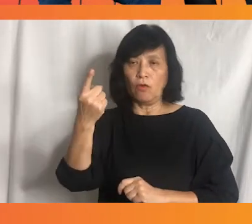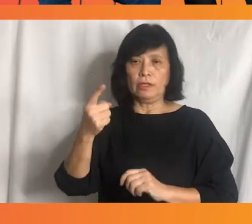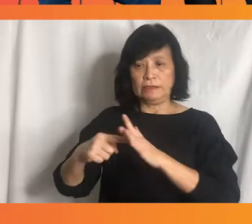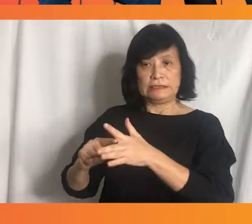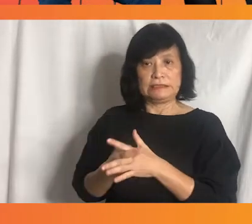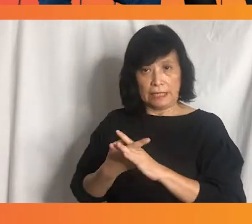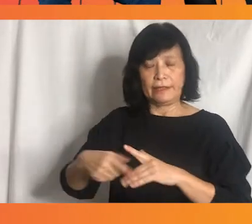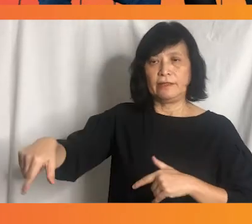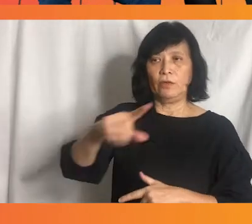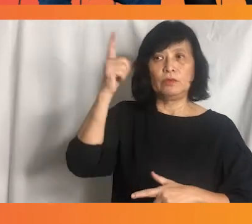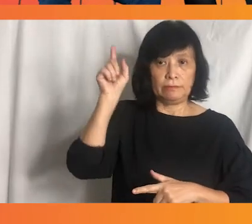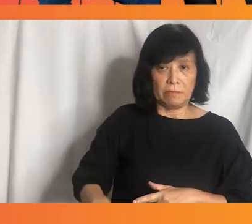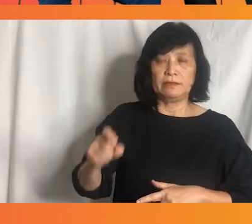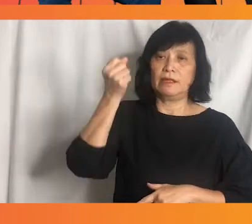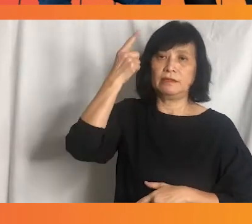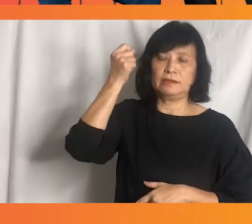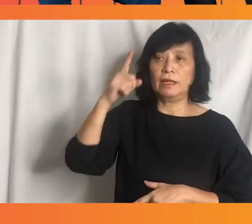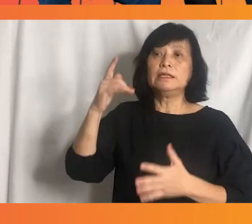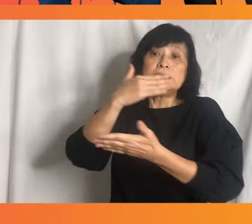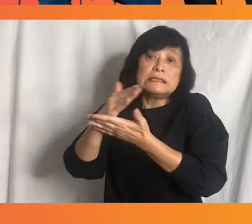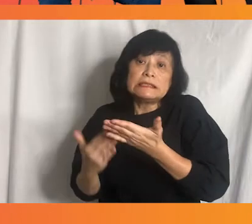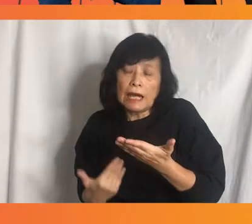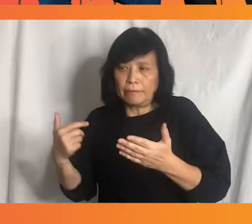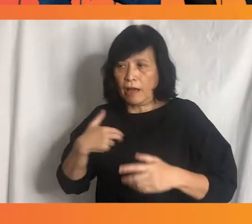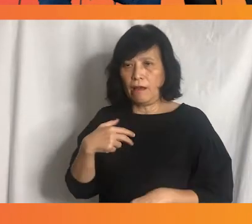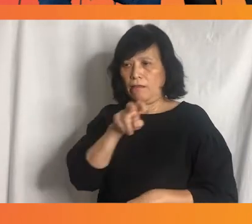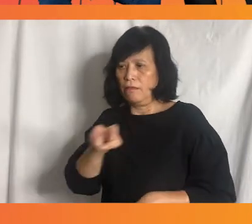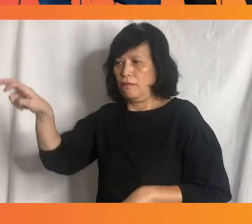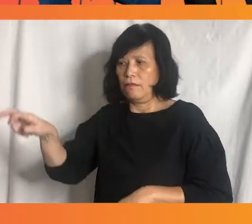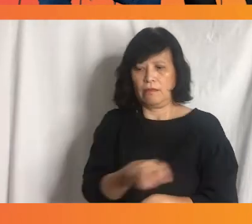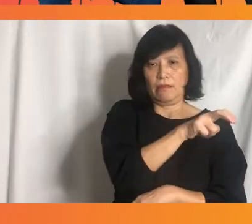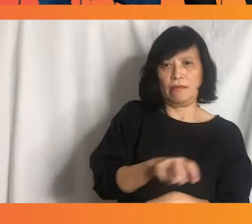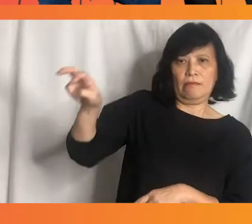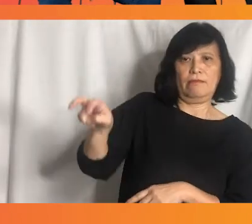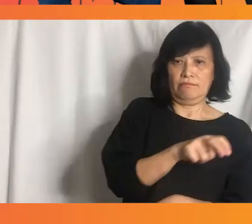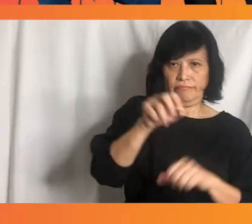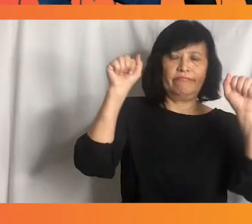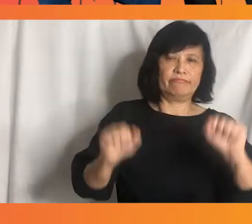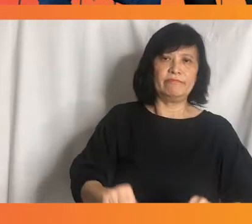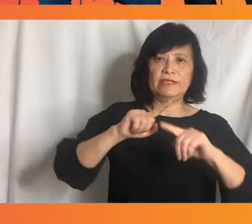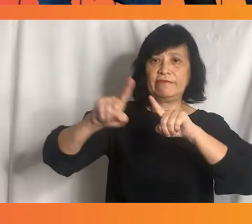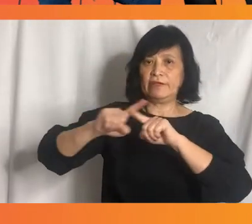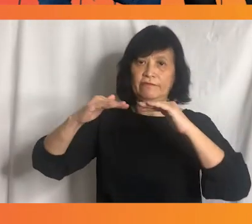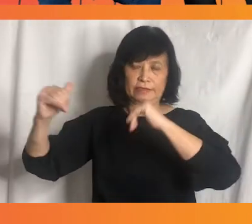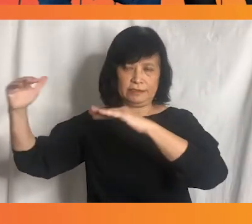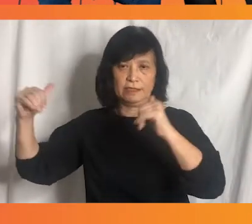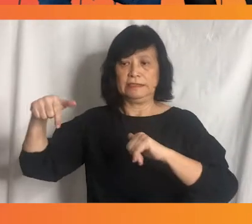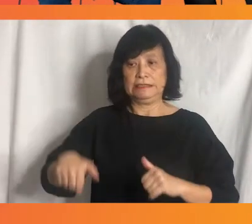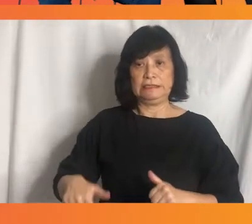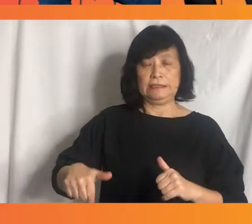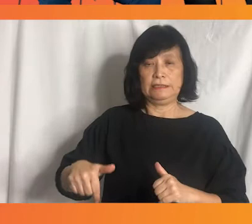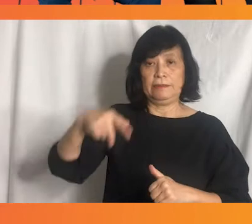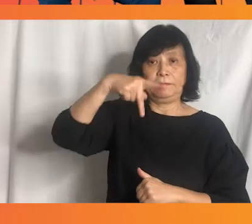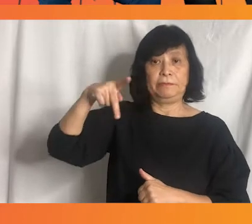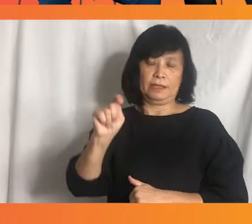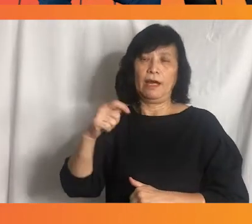need to be cognizant that sometimes someone can go back and forth between the different stages. In this slide, I will be briefly sharing